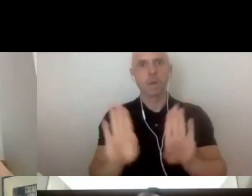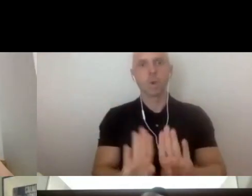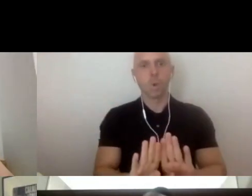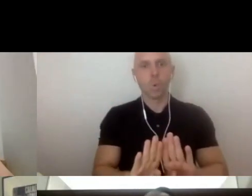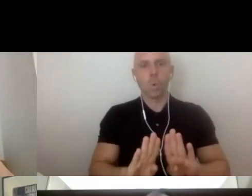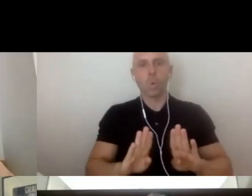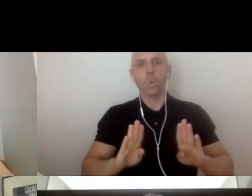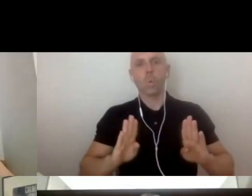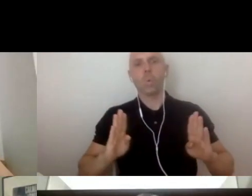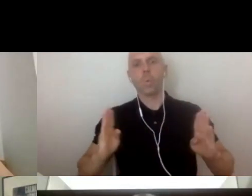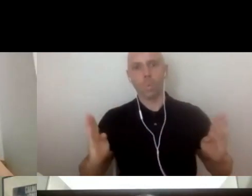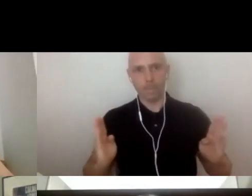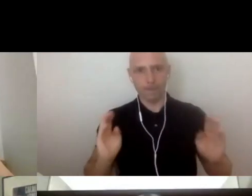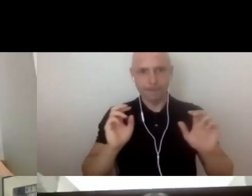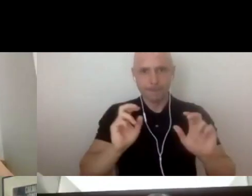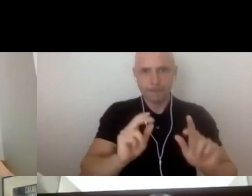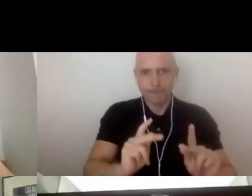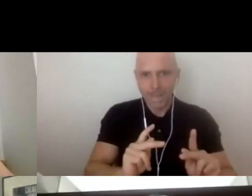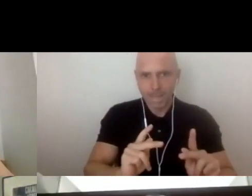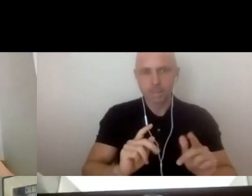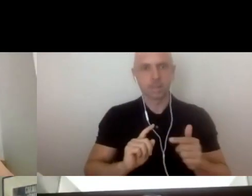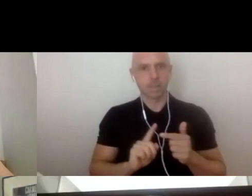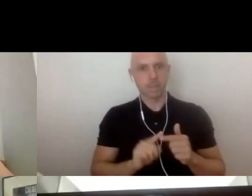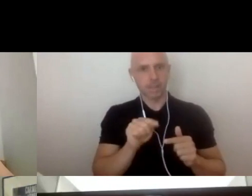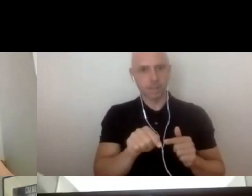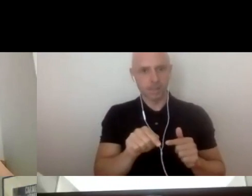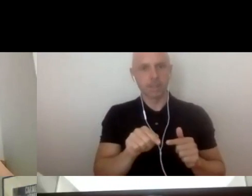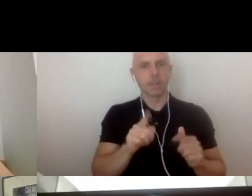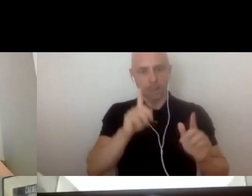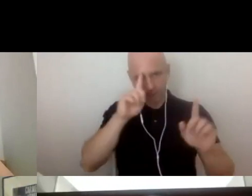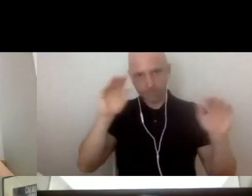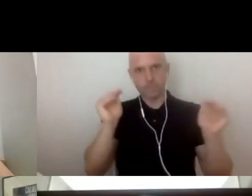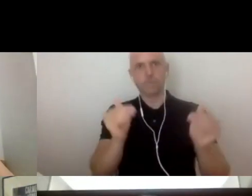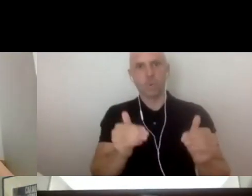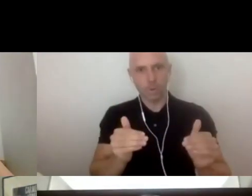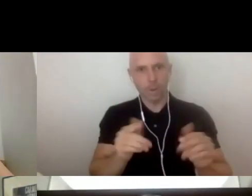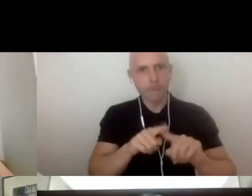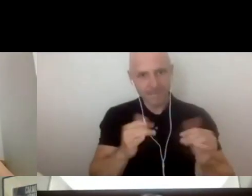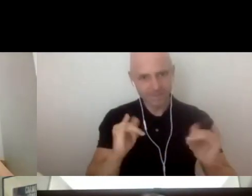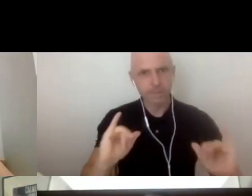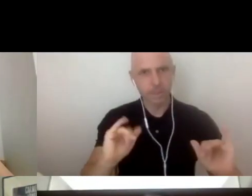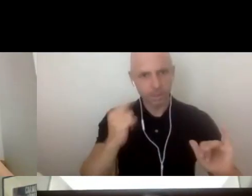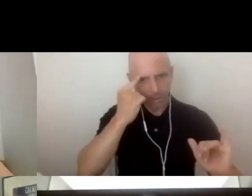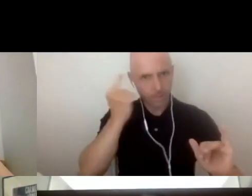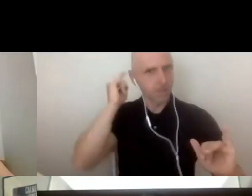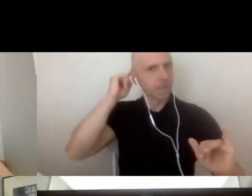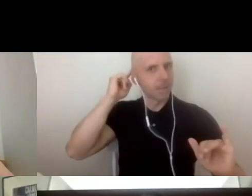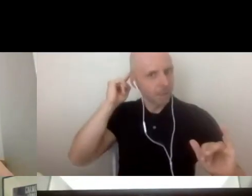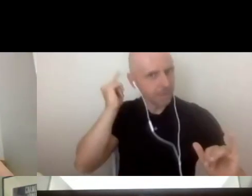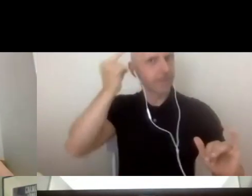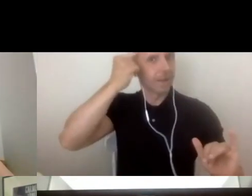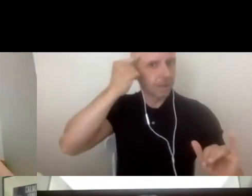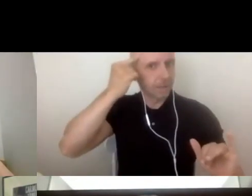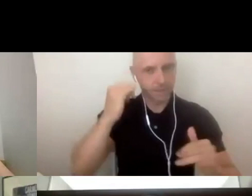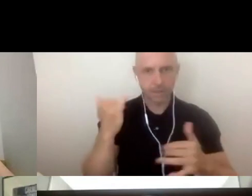not stop the work that has been done to combat inequities in our processes, assumptions, and practices.